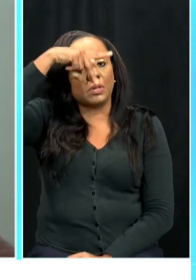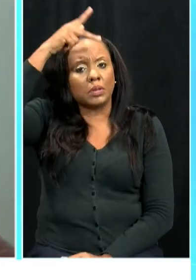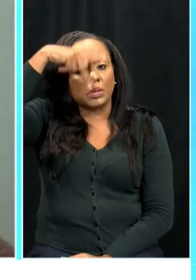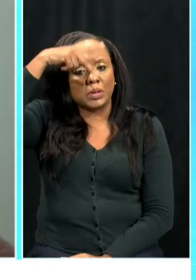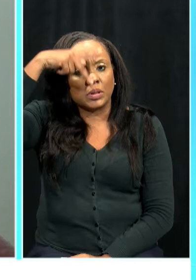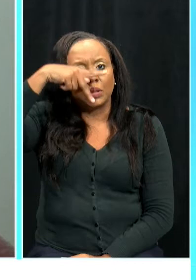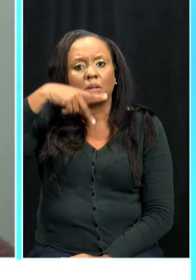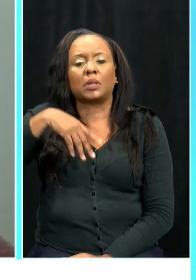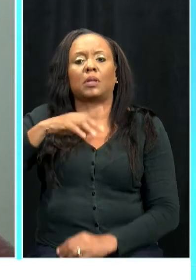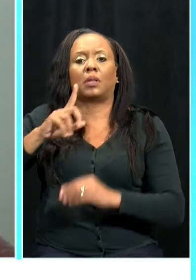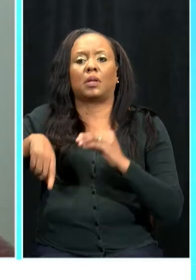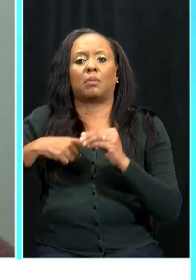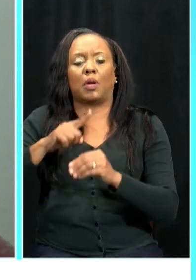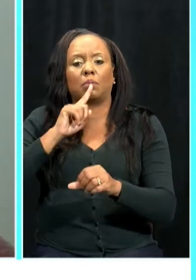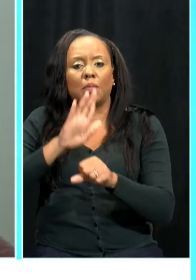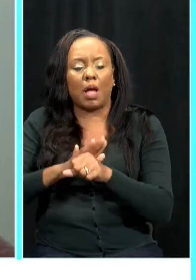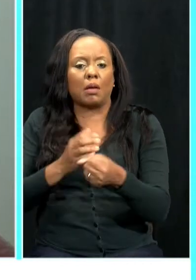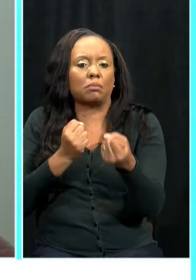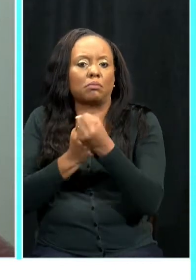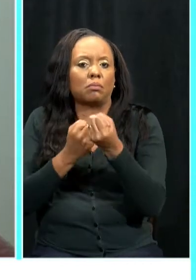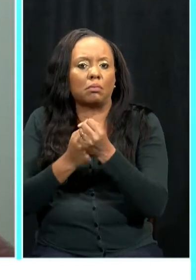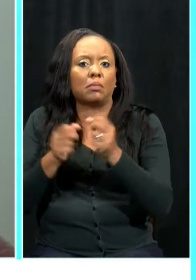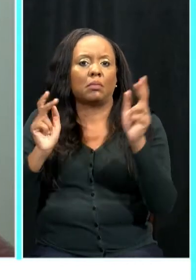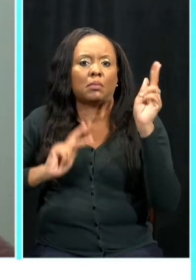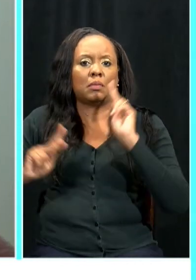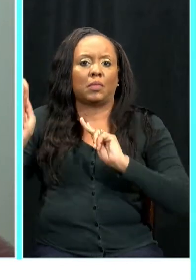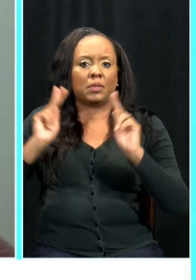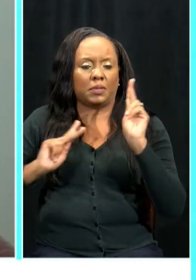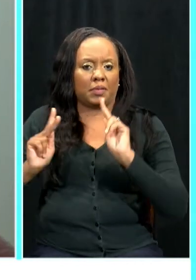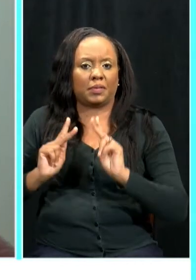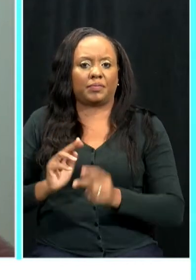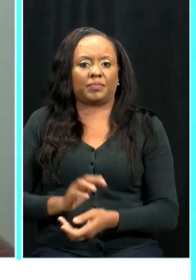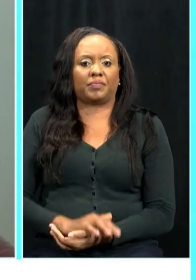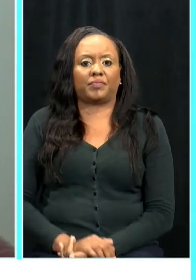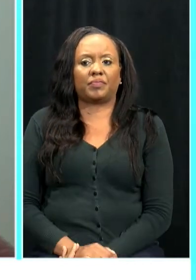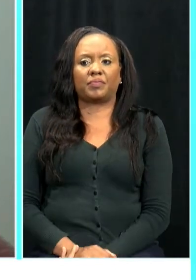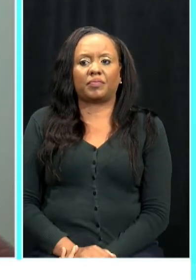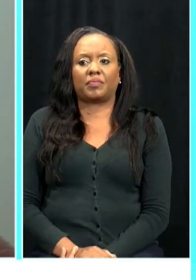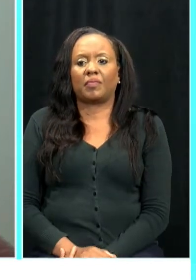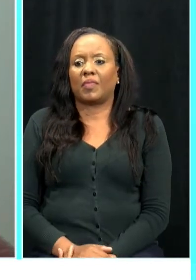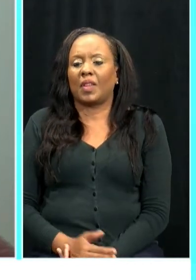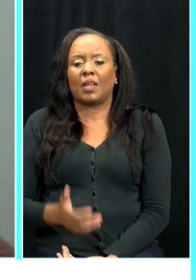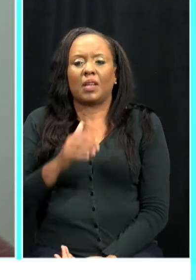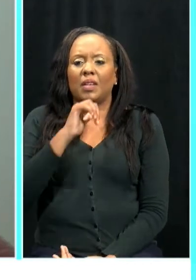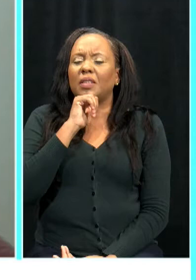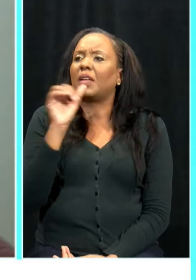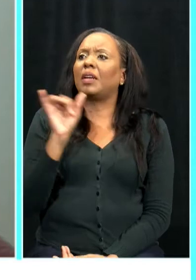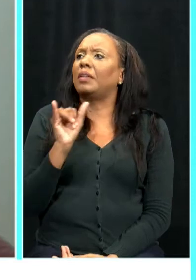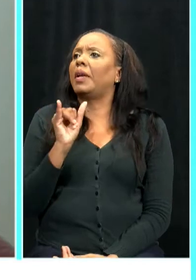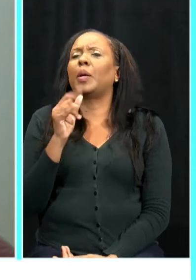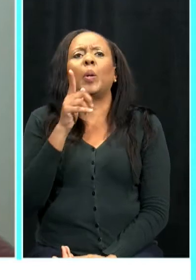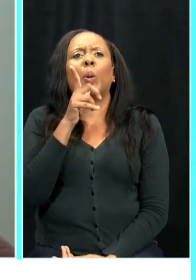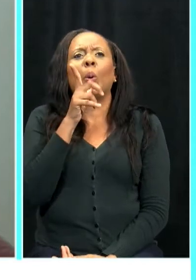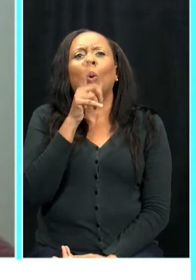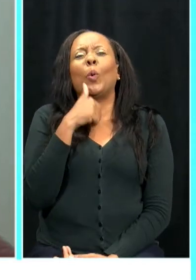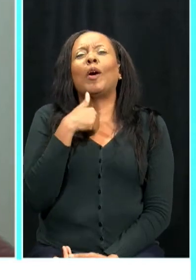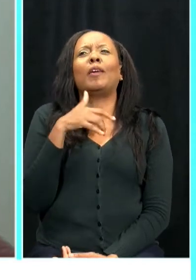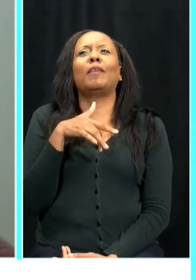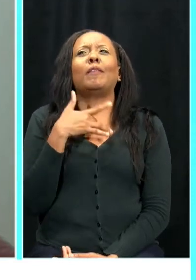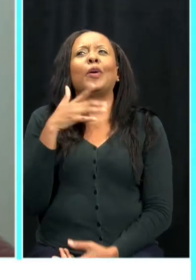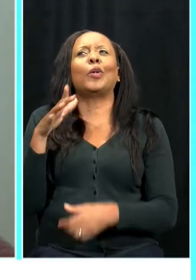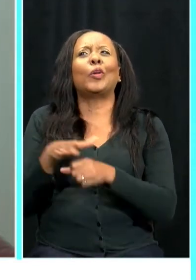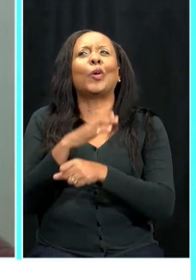about commitment to the people. Is not some kind of lucky dip when an election comes along